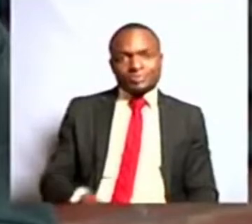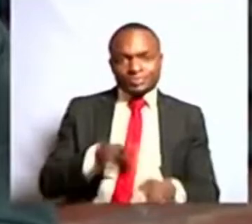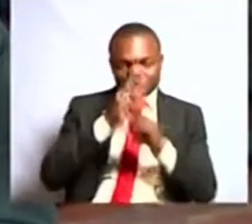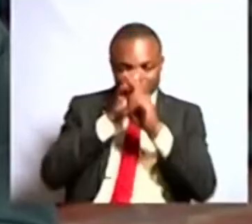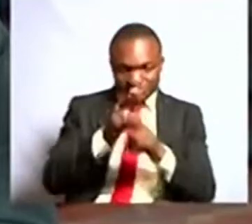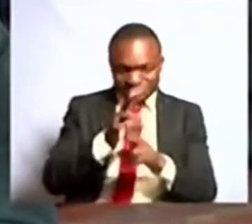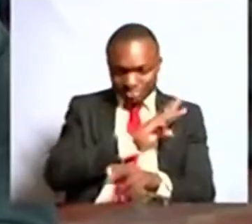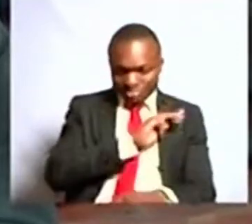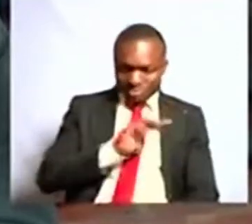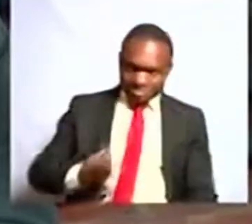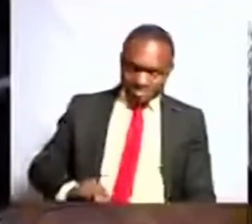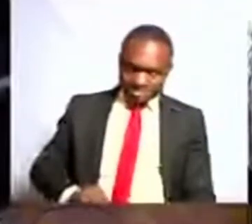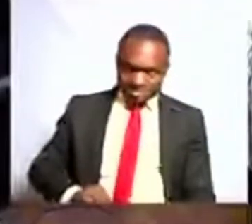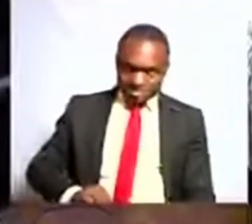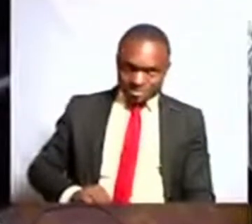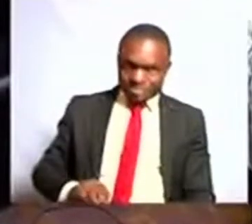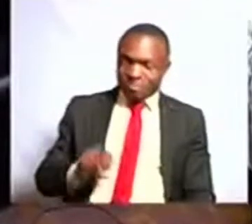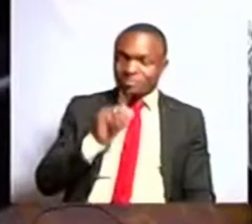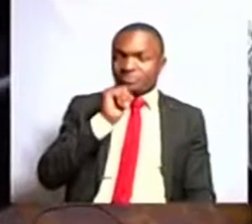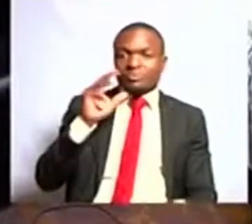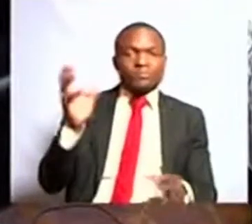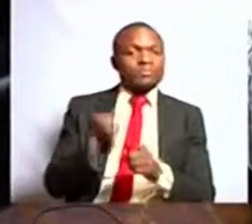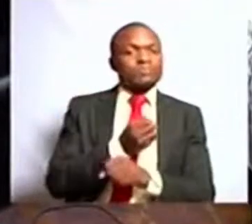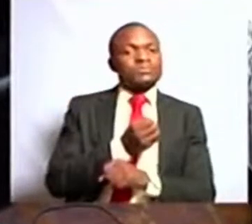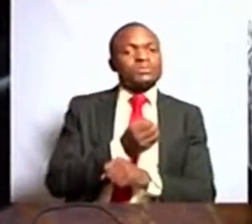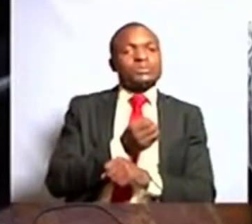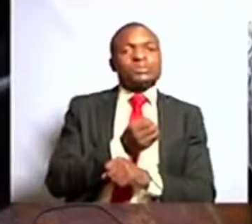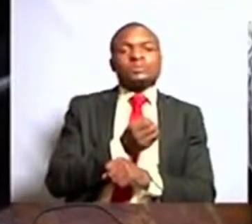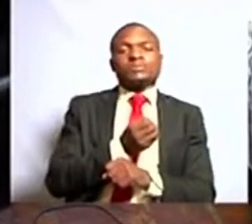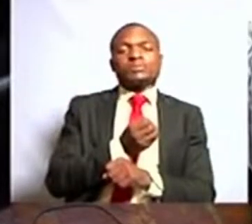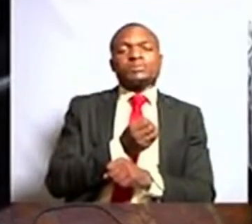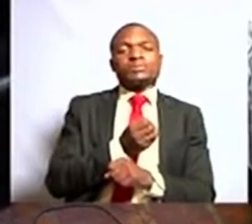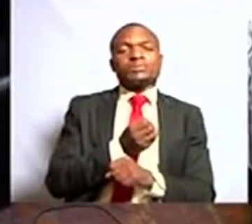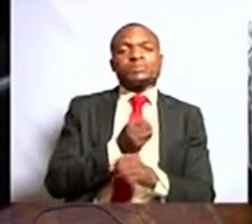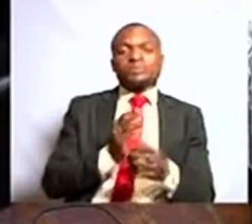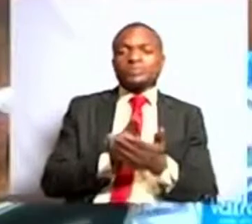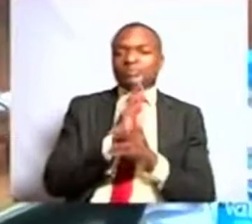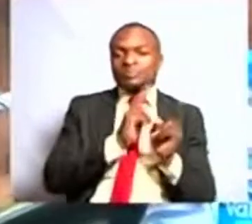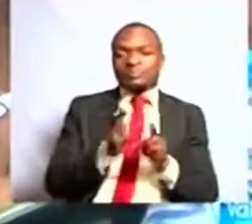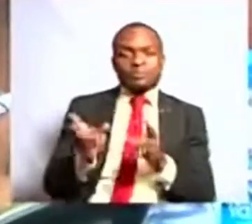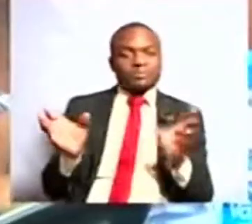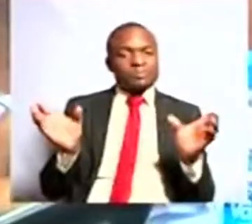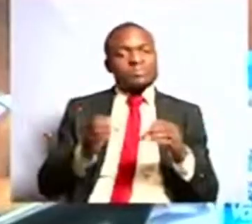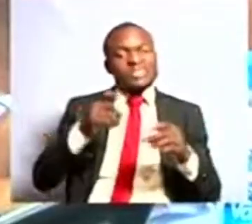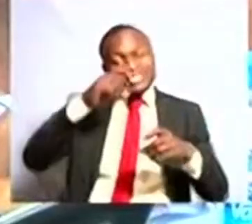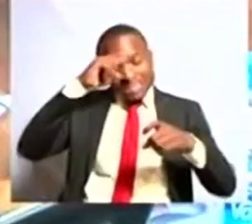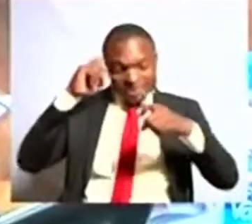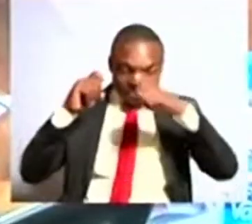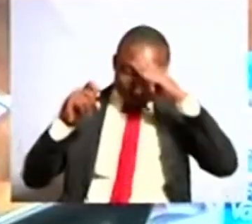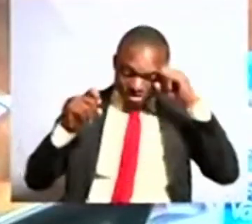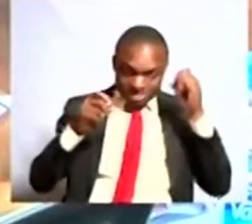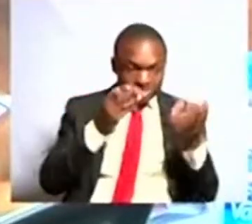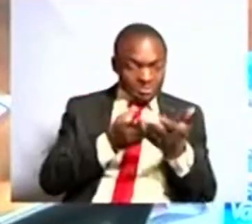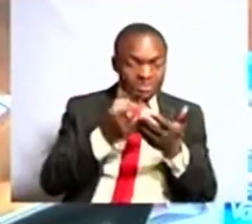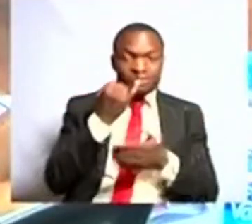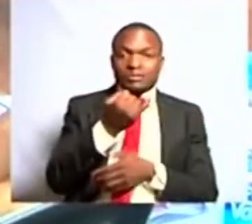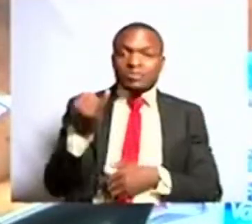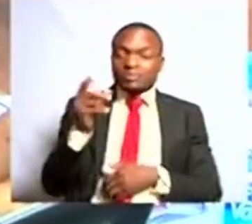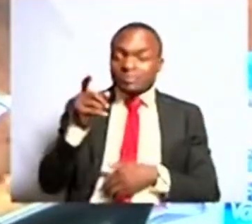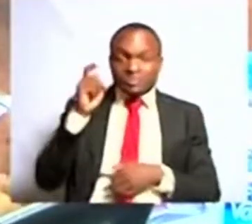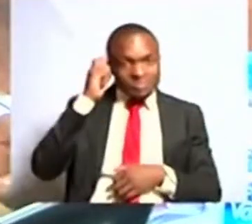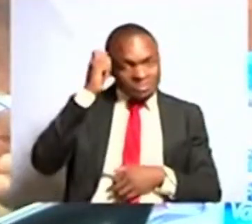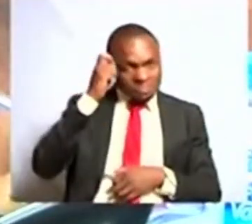Honorable members, we are not getting anywhere. This committee has labored enough on this matter, and I